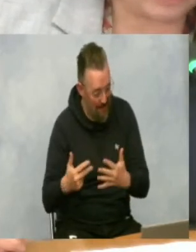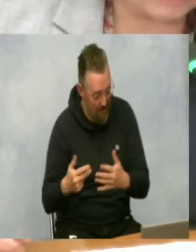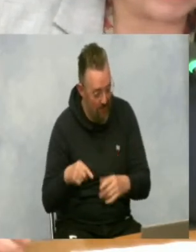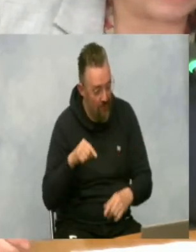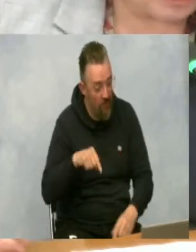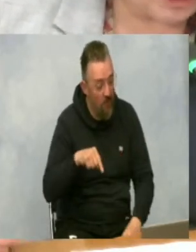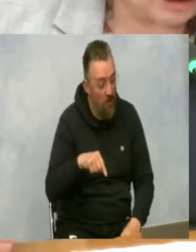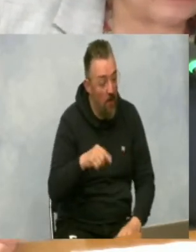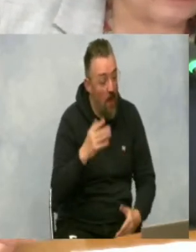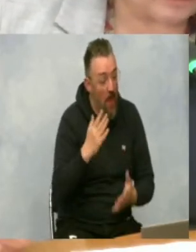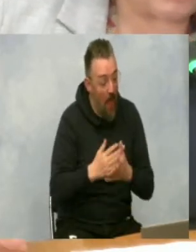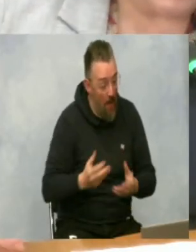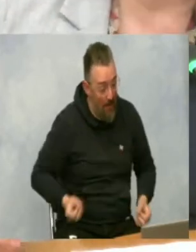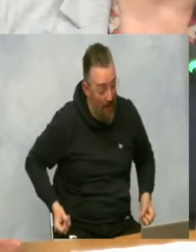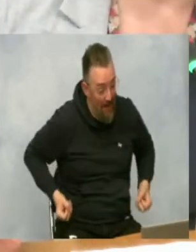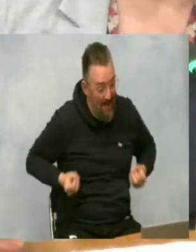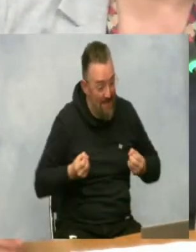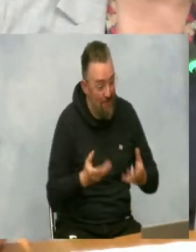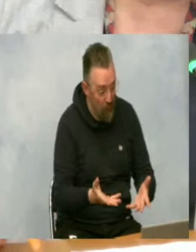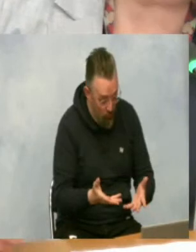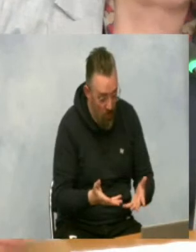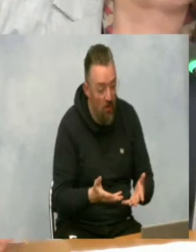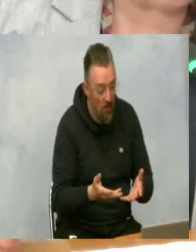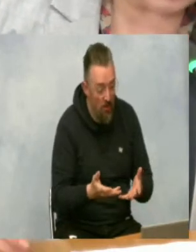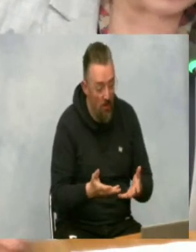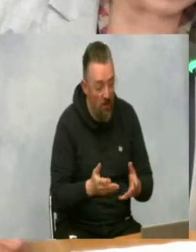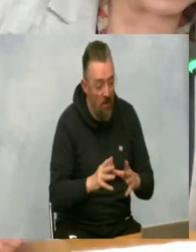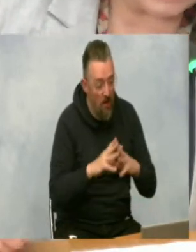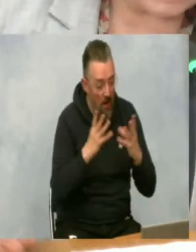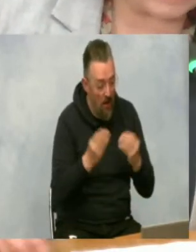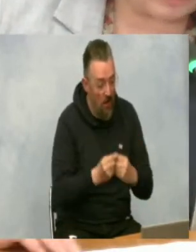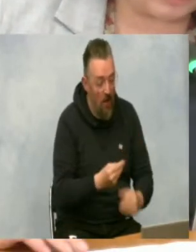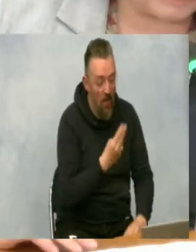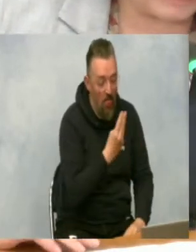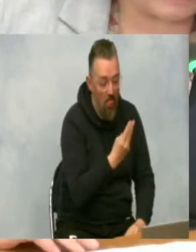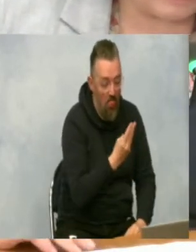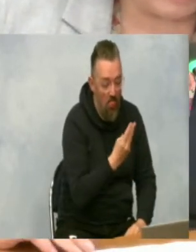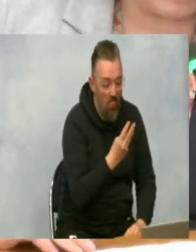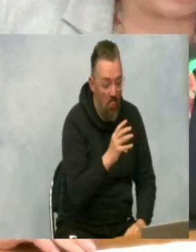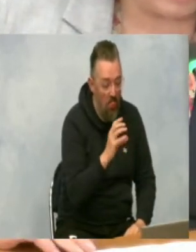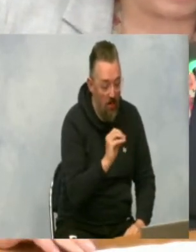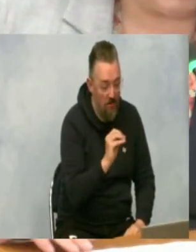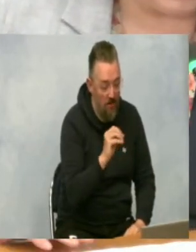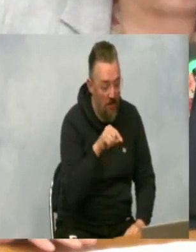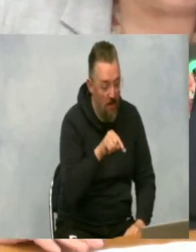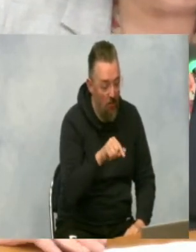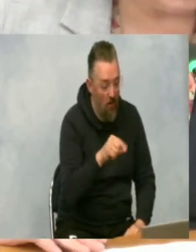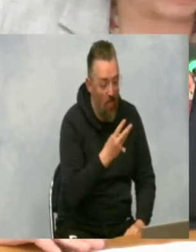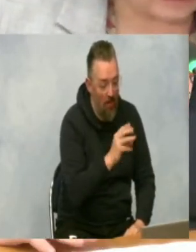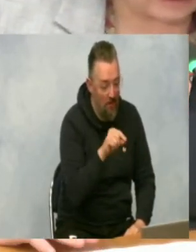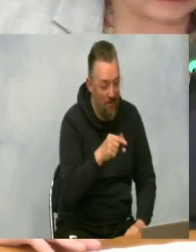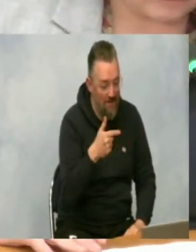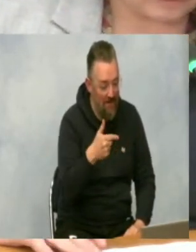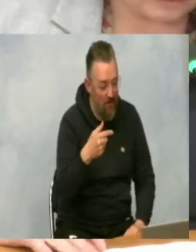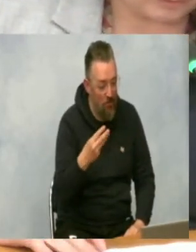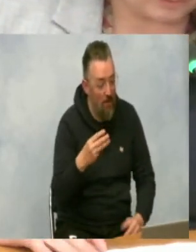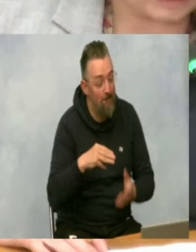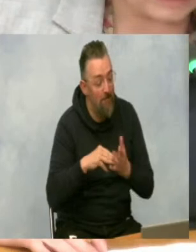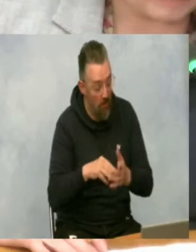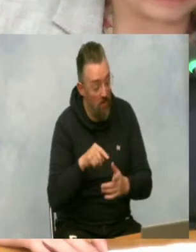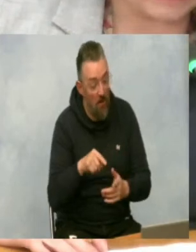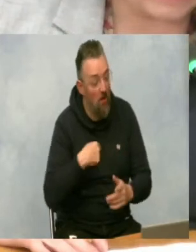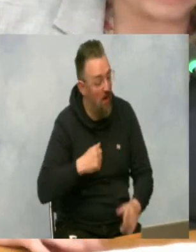actual expenditure to the 4th of November 2022 is 30.783 million, which is in line with what